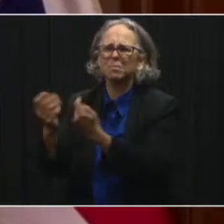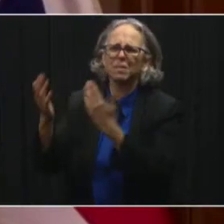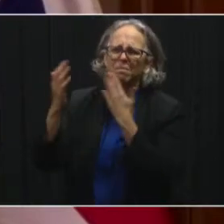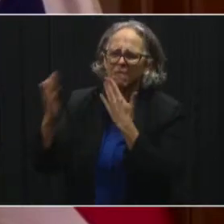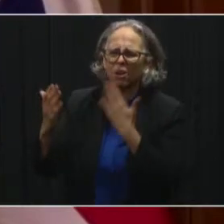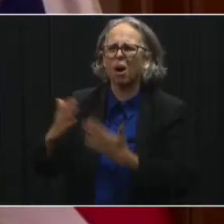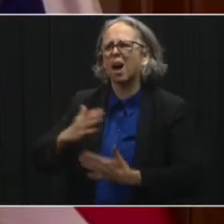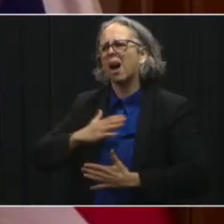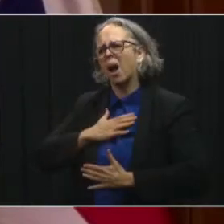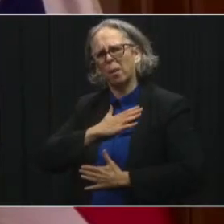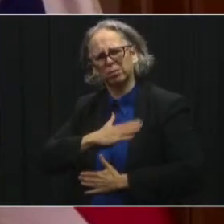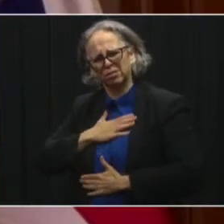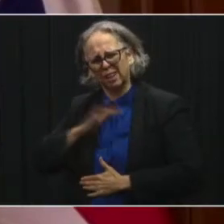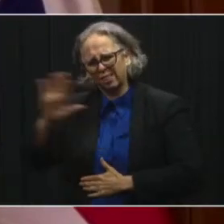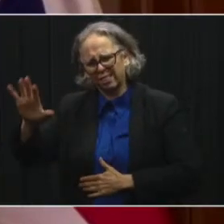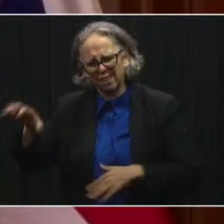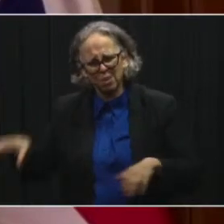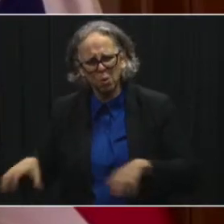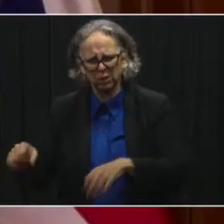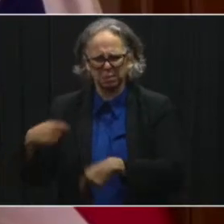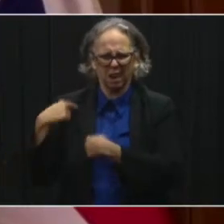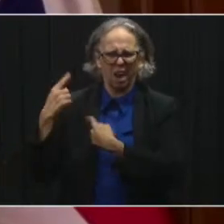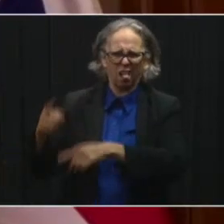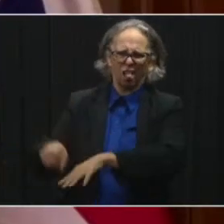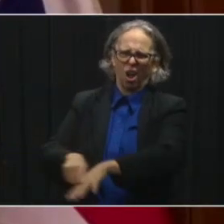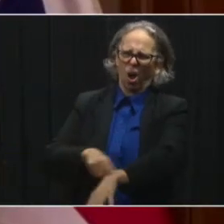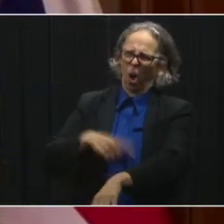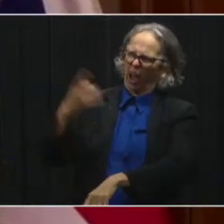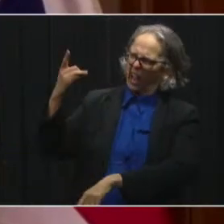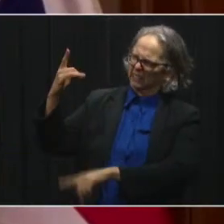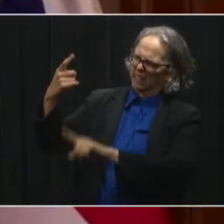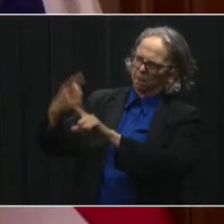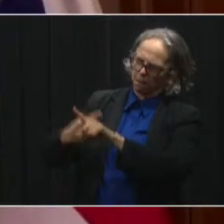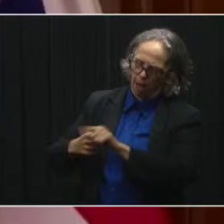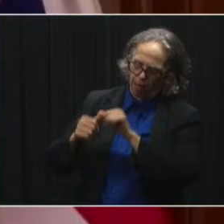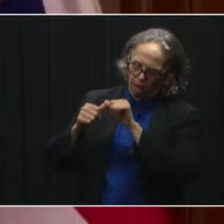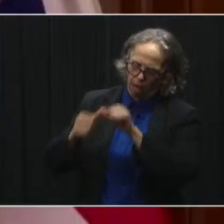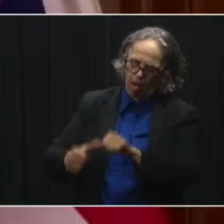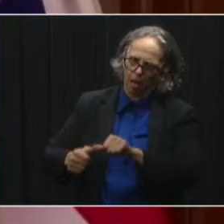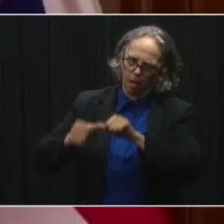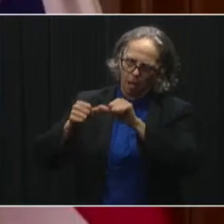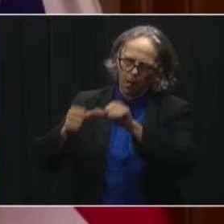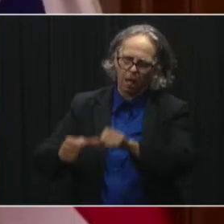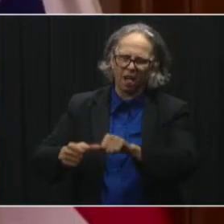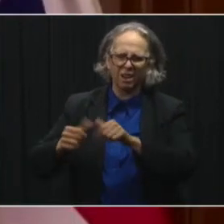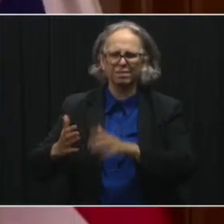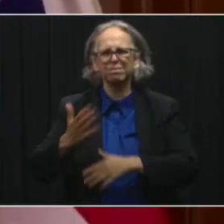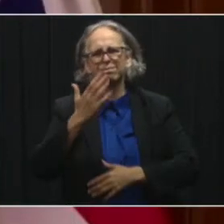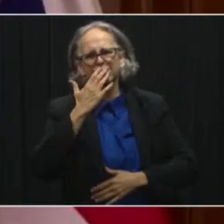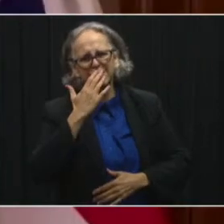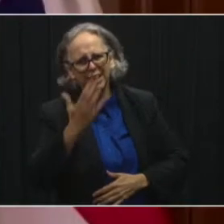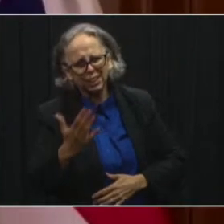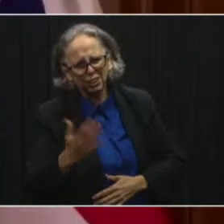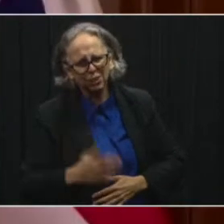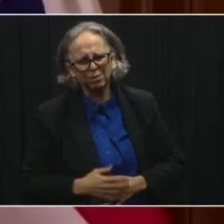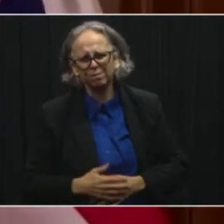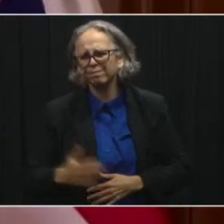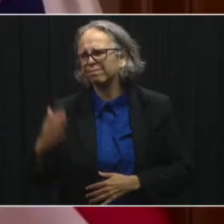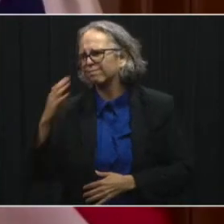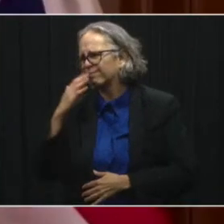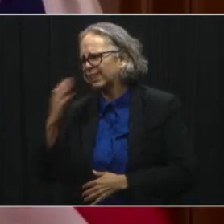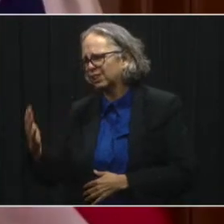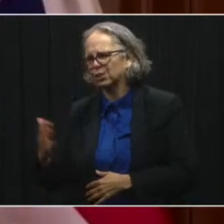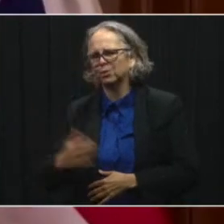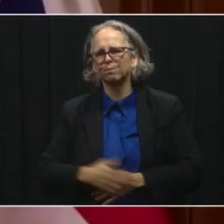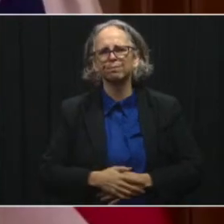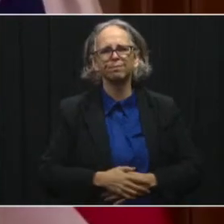been a long 18 months. So thank you. Yes, thank you very much. Appreciate it. Thanks for being on. We appreciate it very